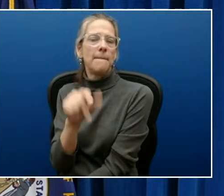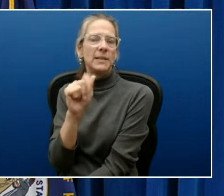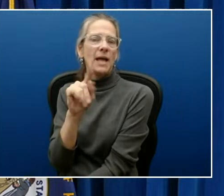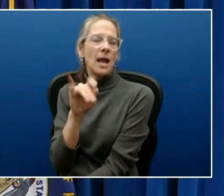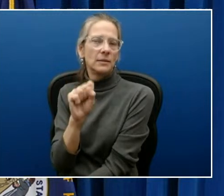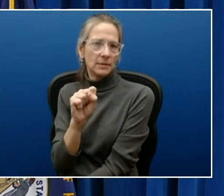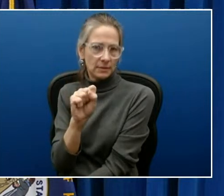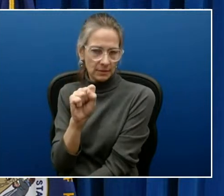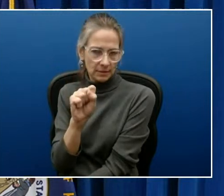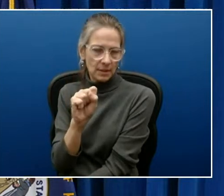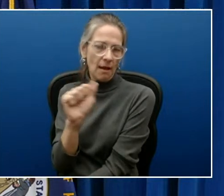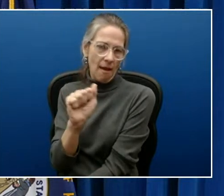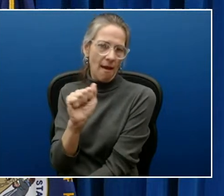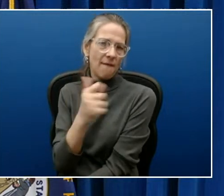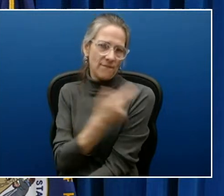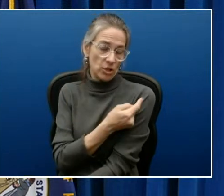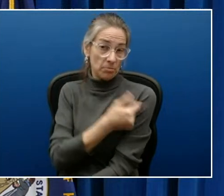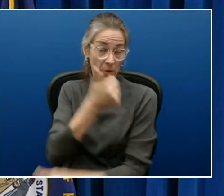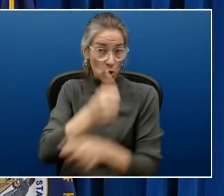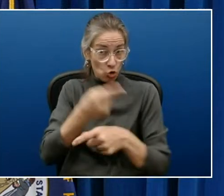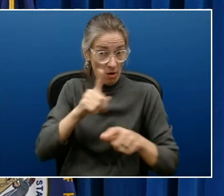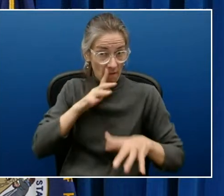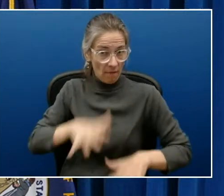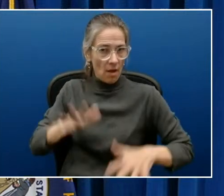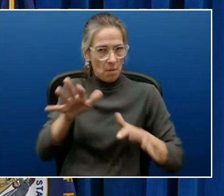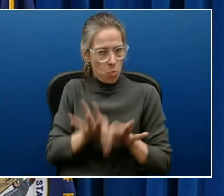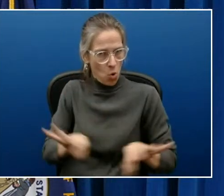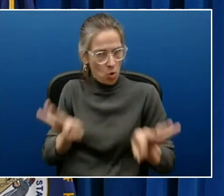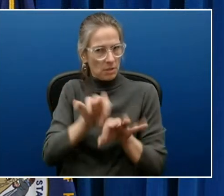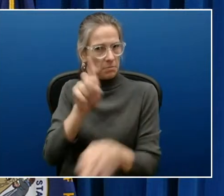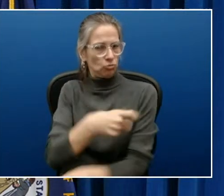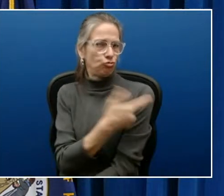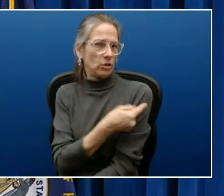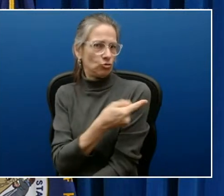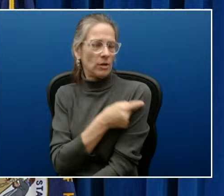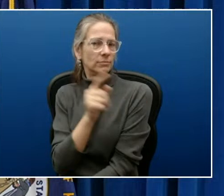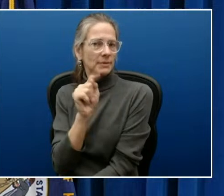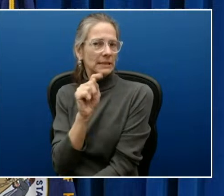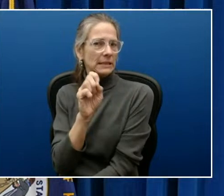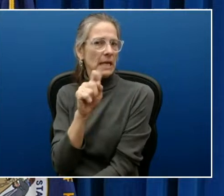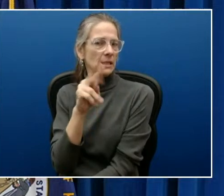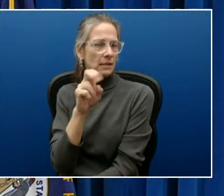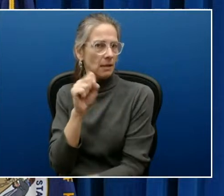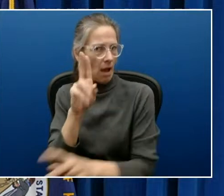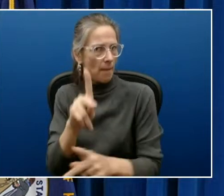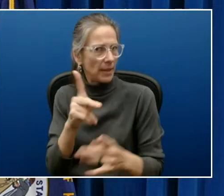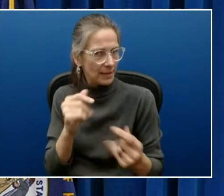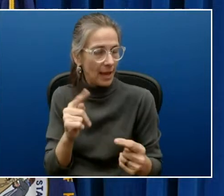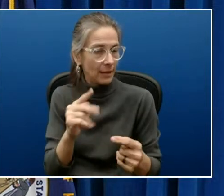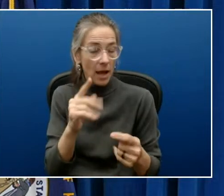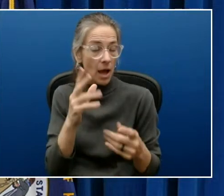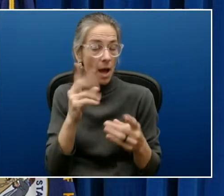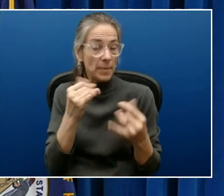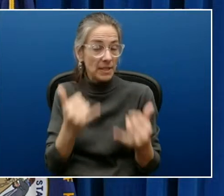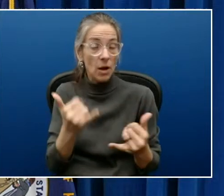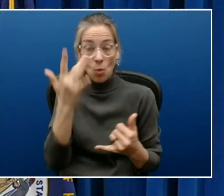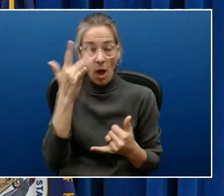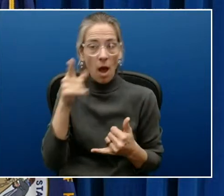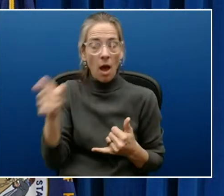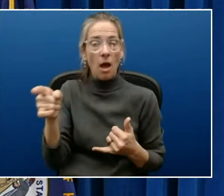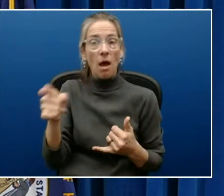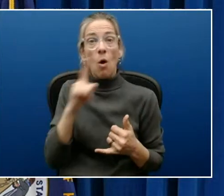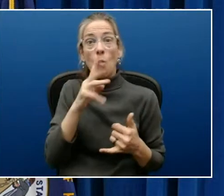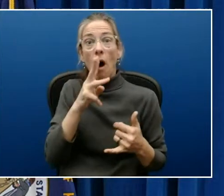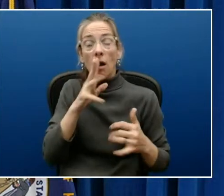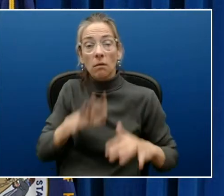it's important to have your tetanus vaccinations up to date. Floodwaters can be contaminated with sewage, and therefore the